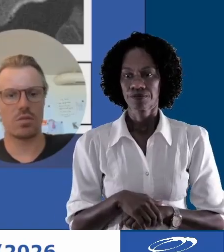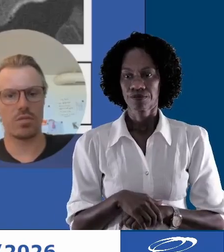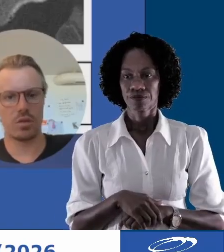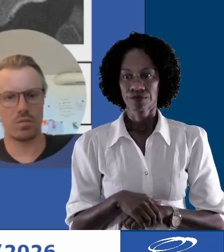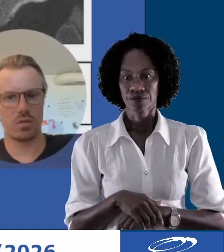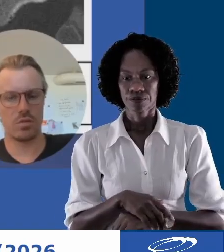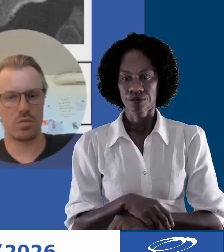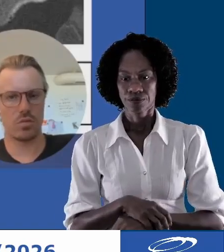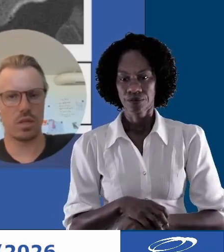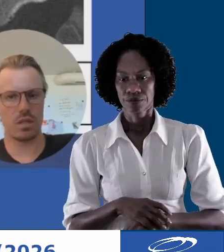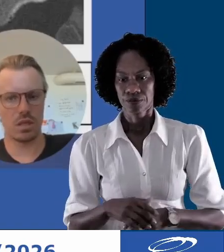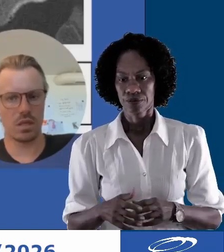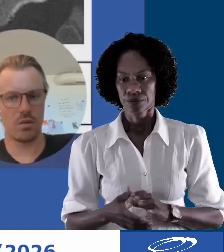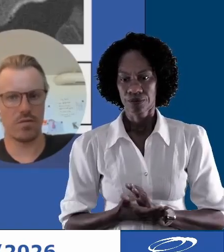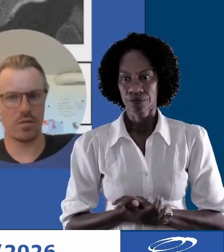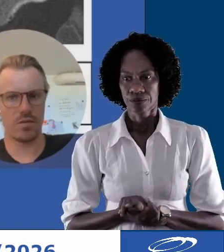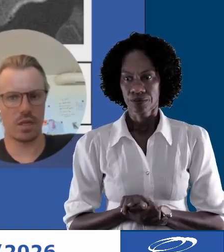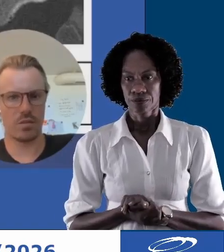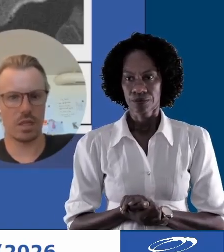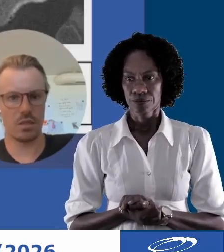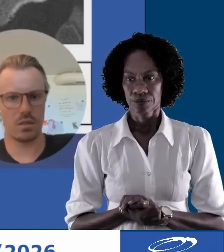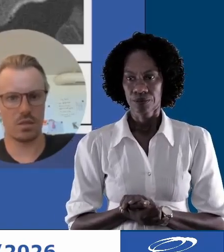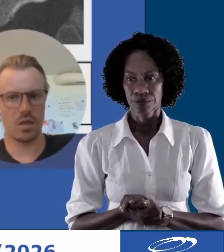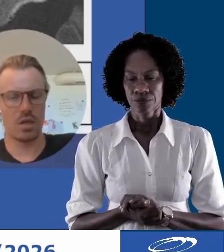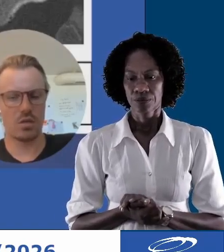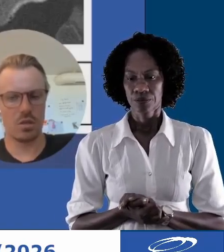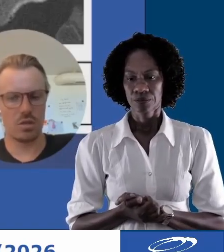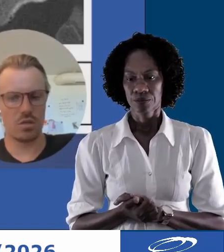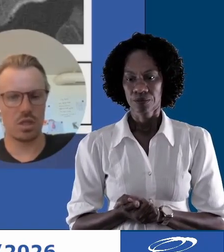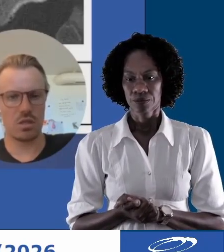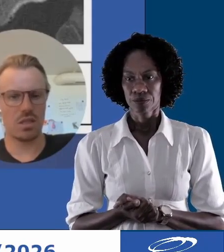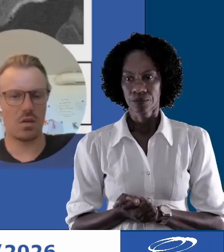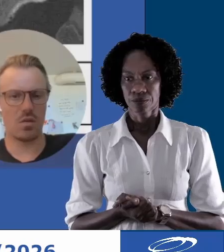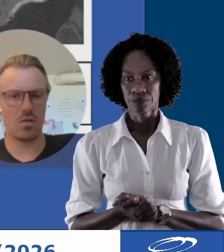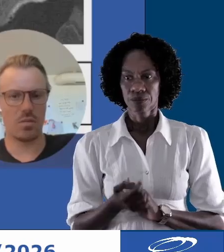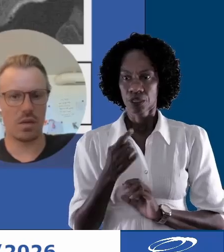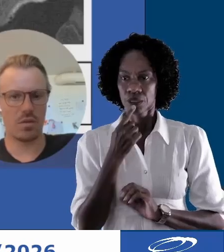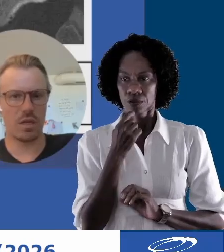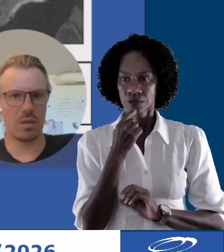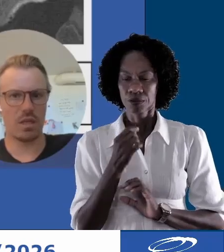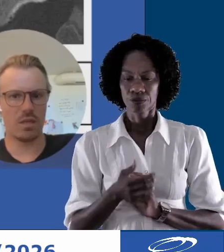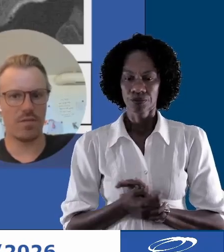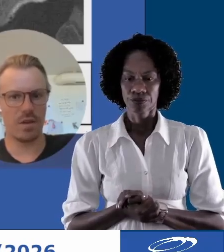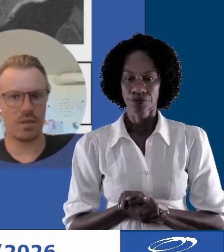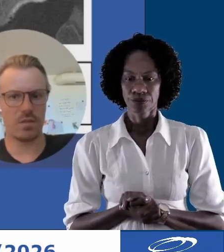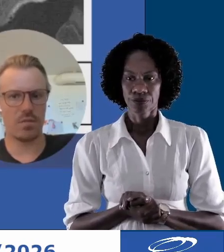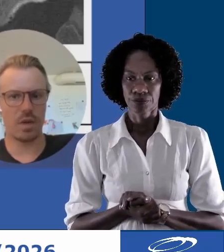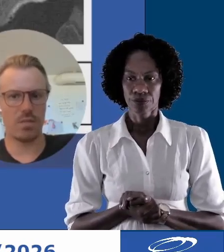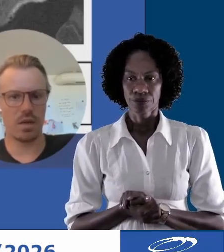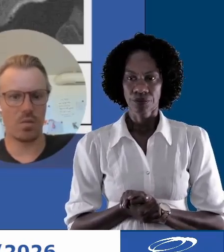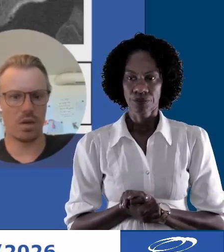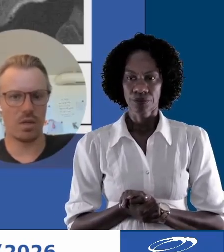bone proximate to the screw, particularly for vancomycins. So this suggests that the local microenvironment is affected